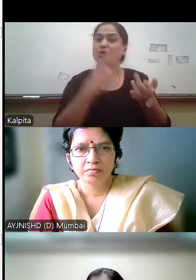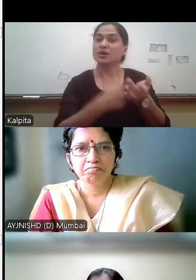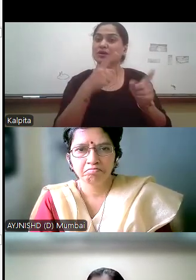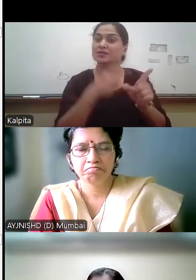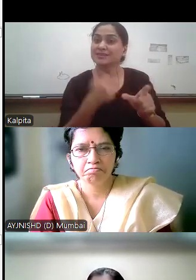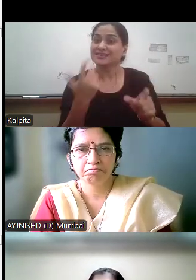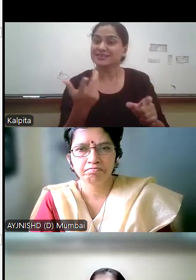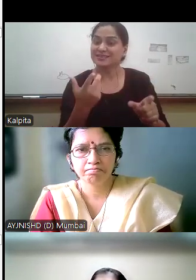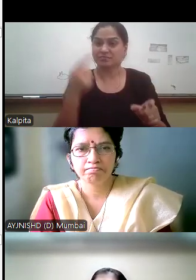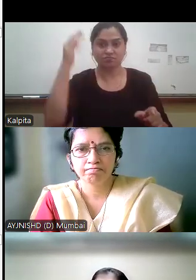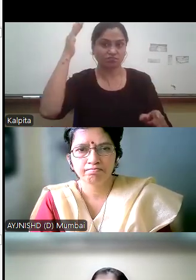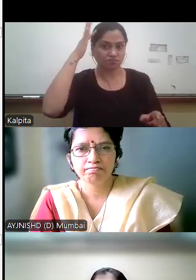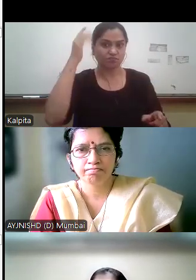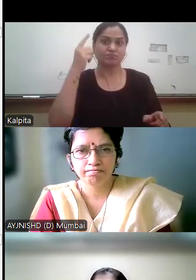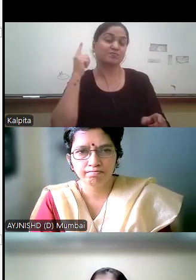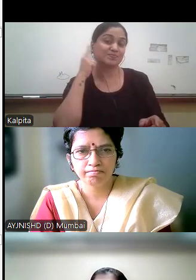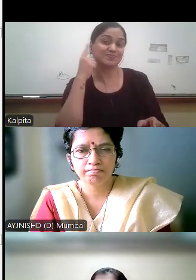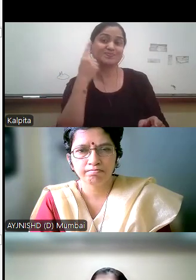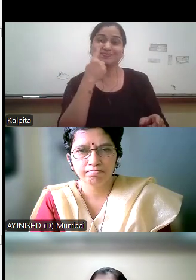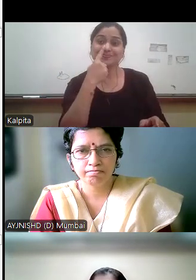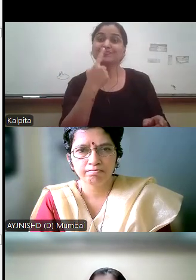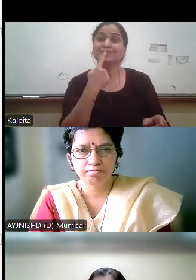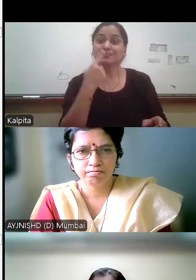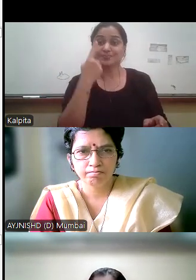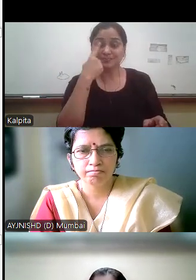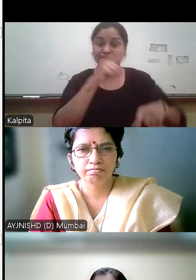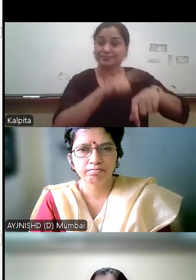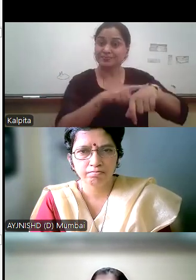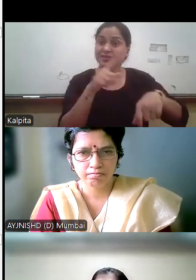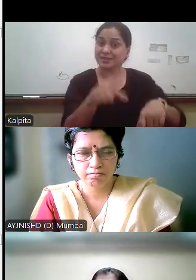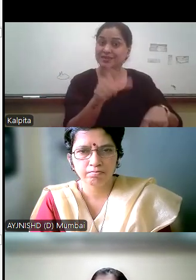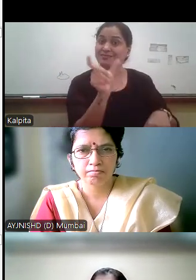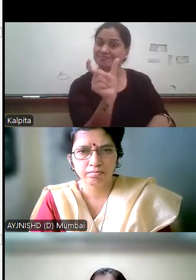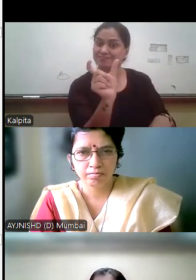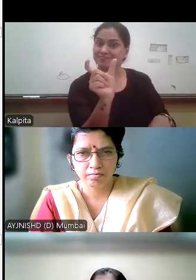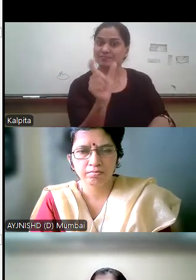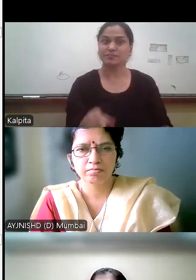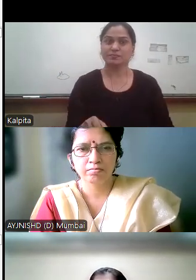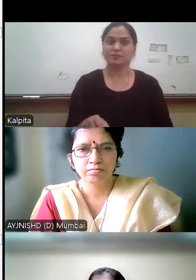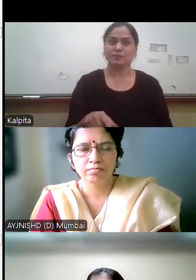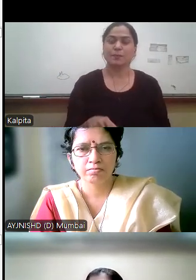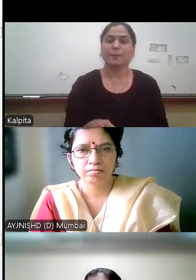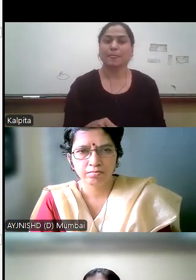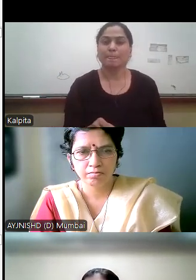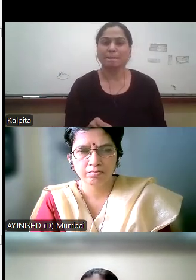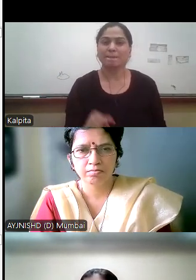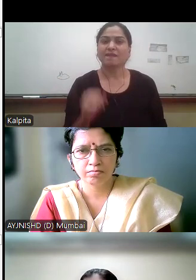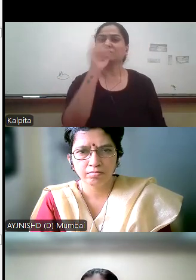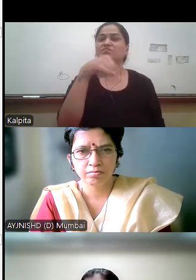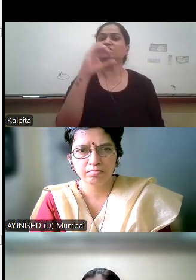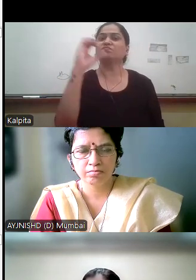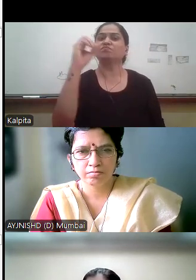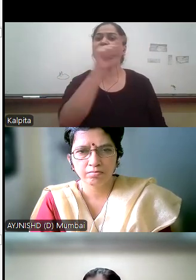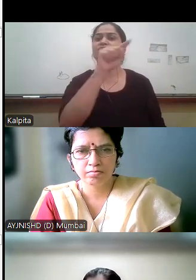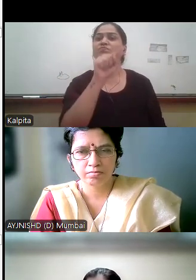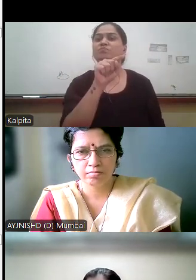motor disorders. And they also have issues in movement sensitivity, that is the vestibular system. 60% of cerebral